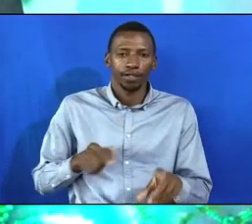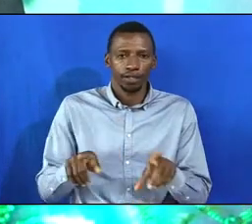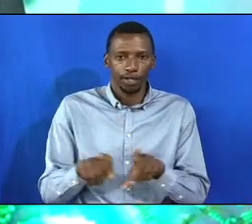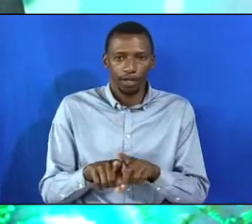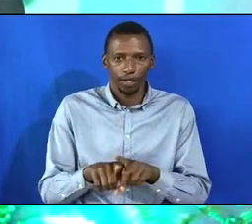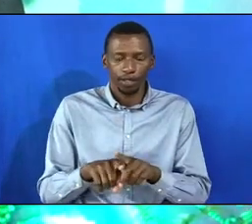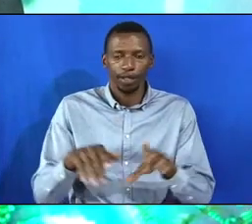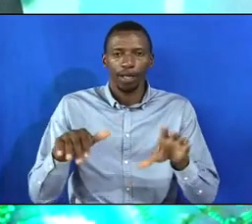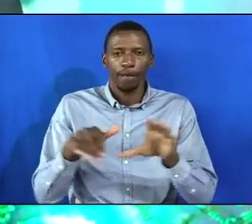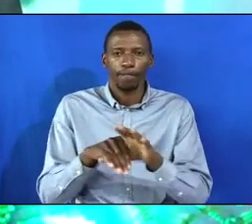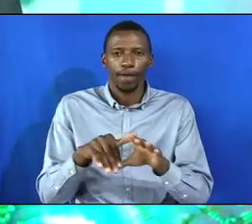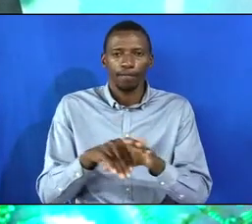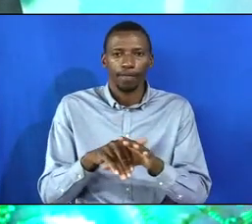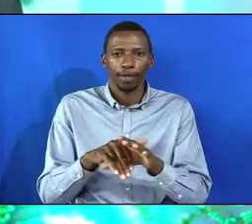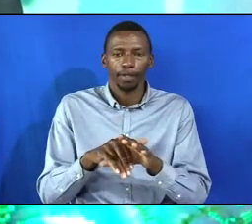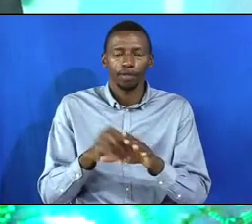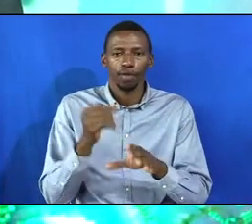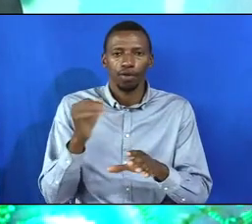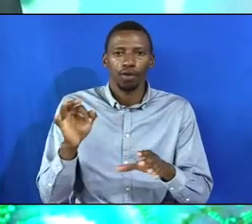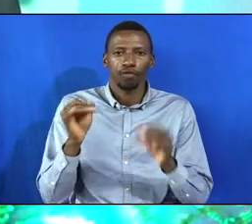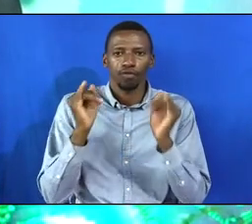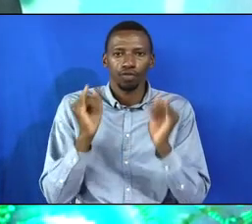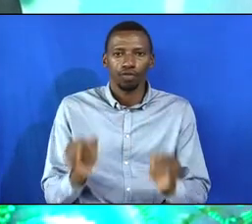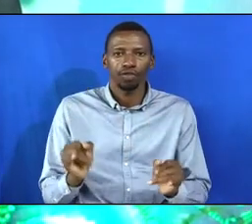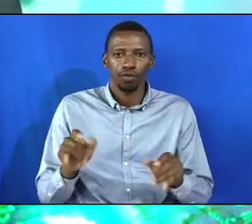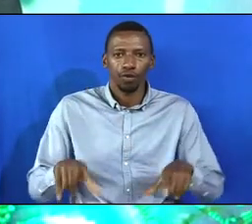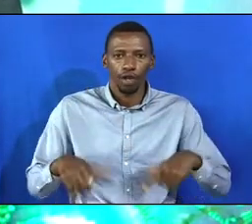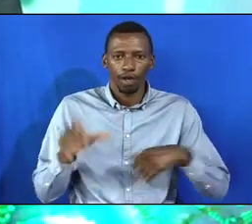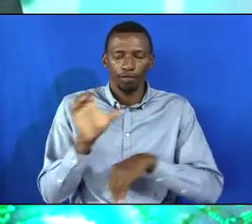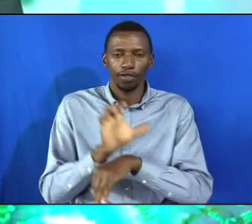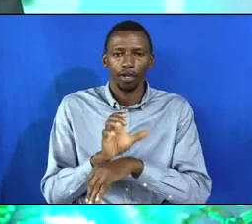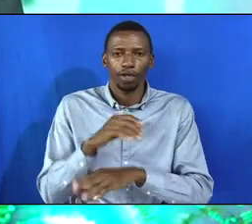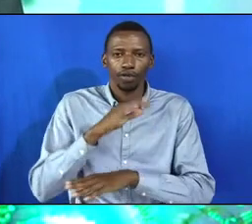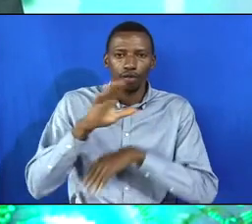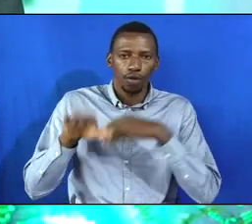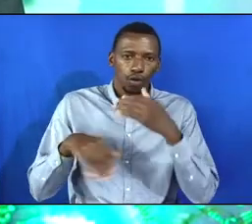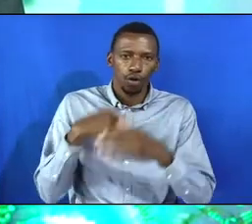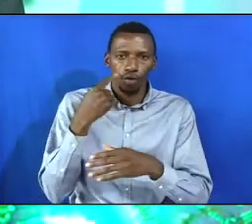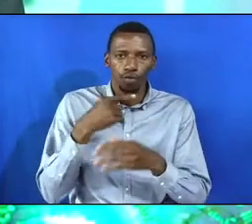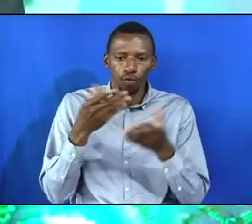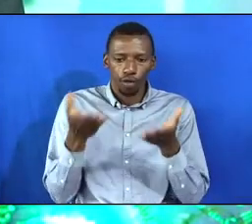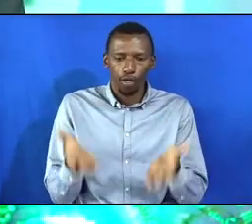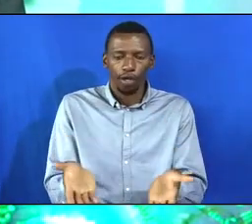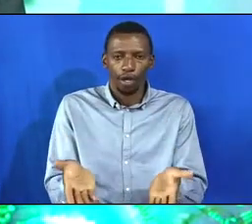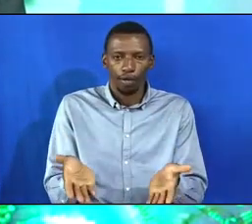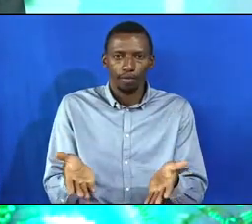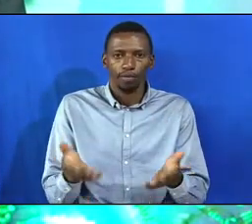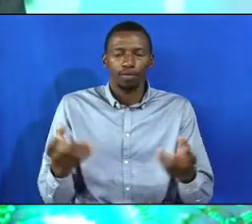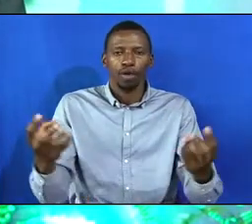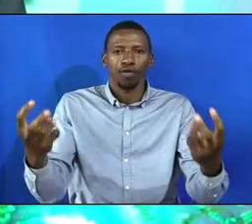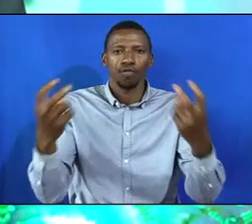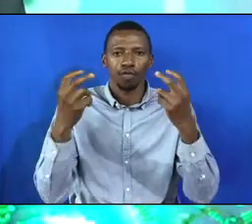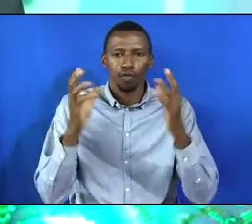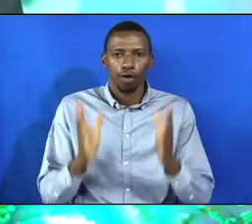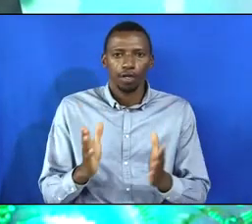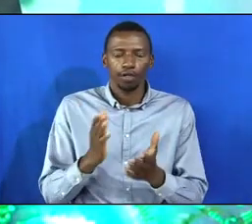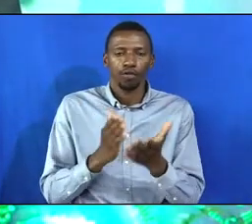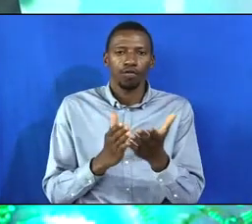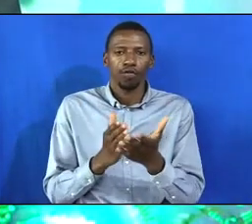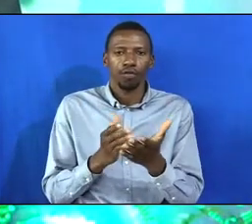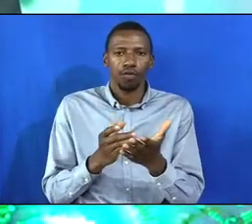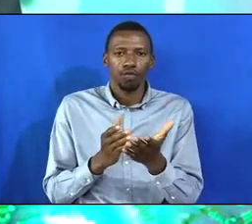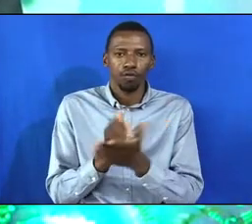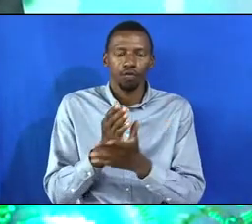members of New Life Church, all in attendance, my viewers online, I take